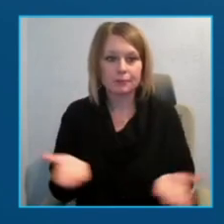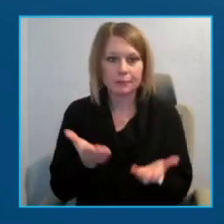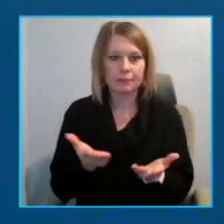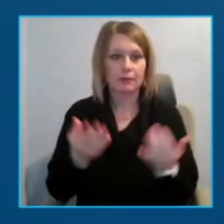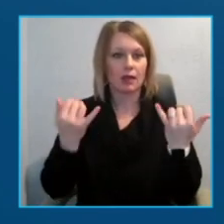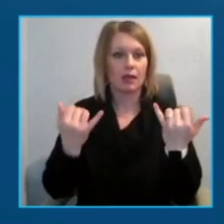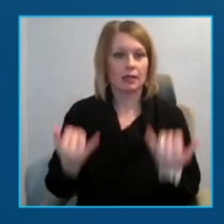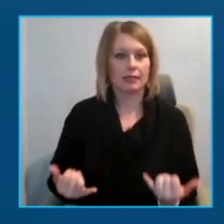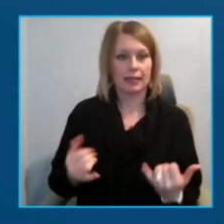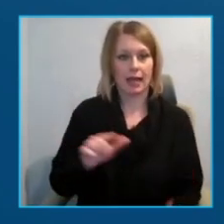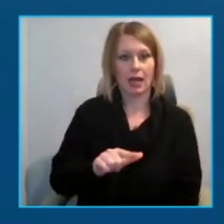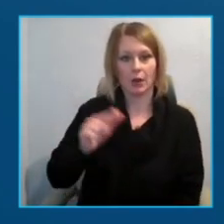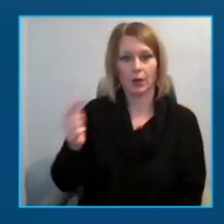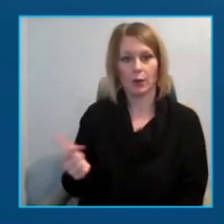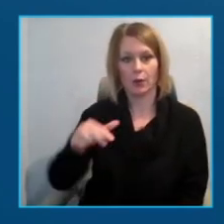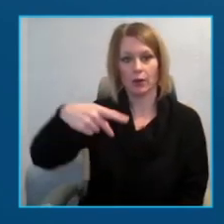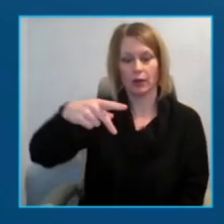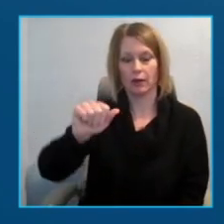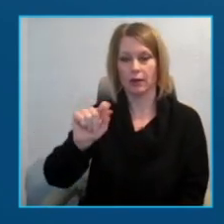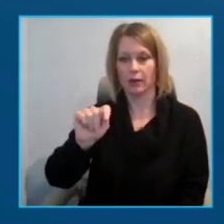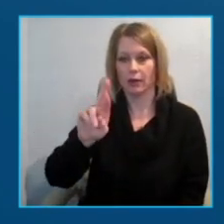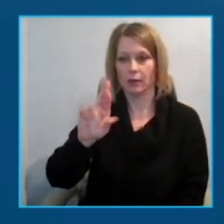to call the roll. Patrice?